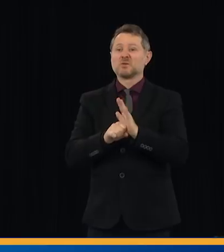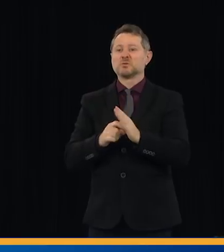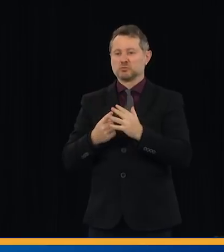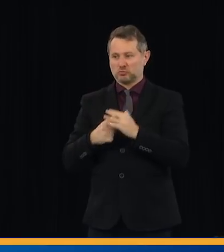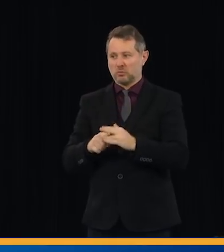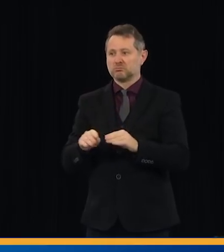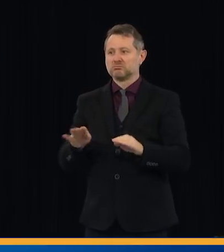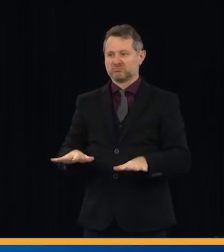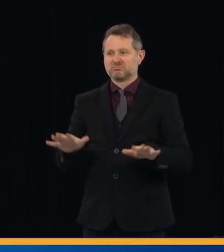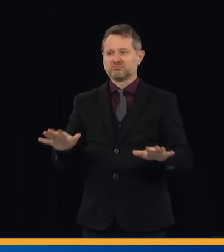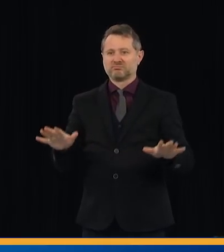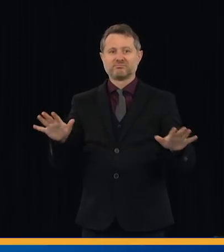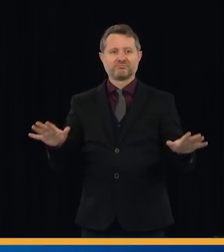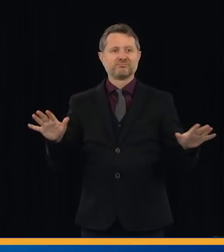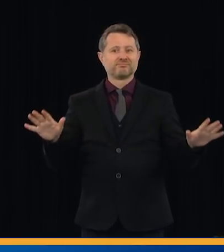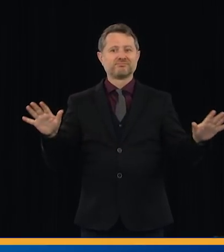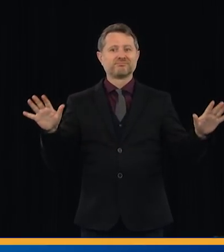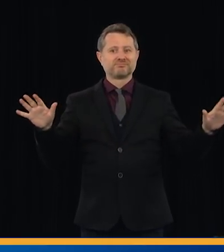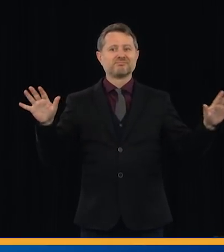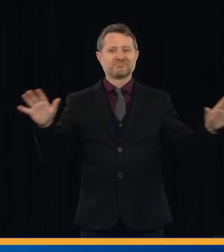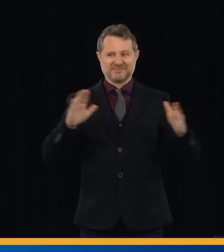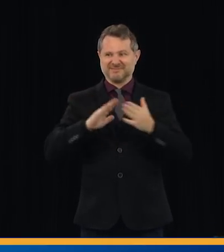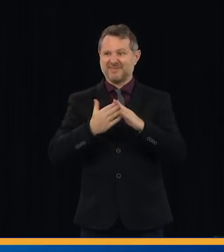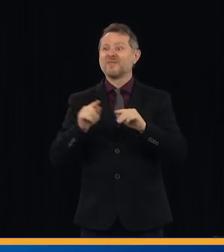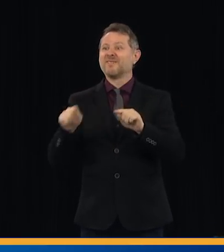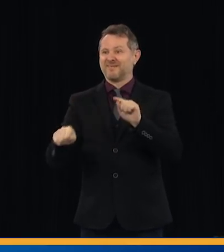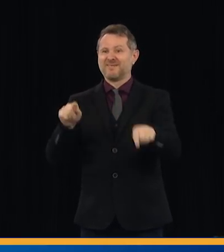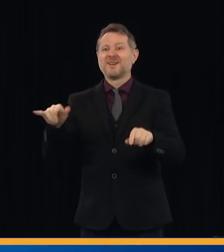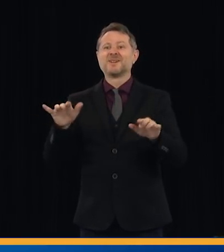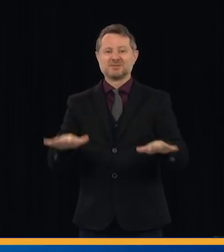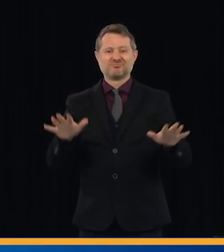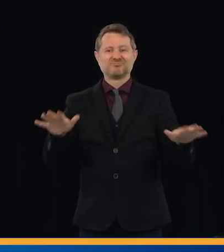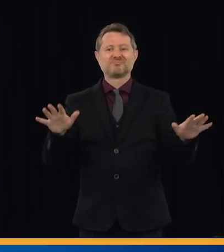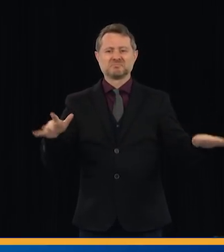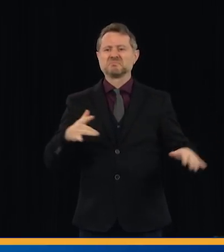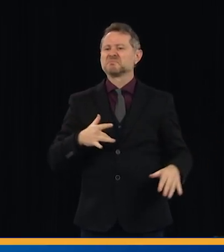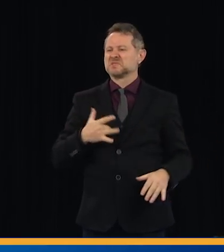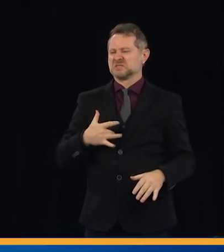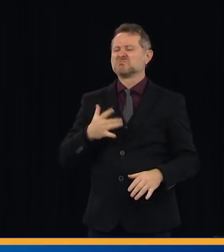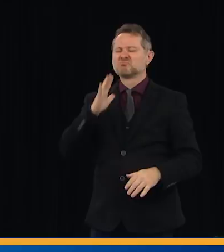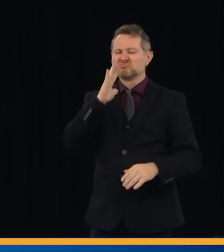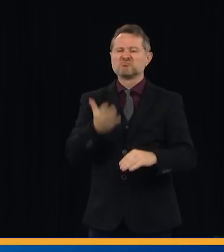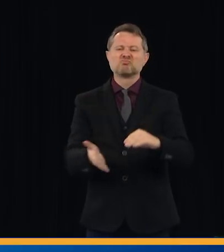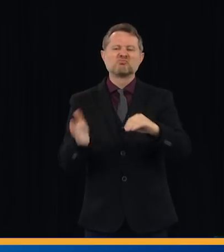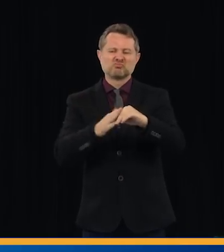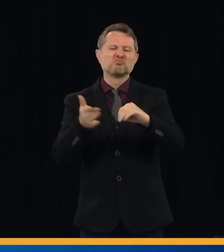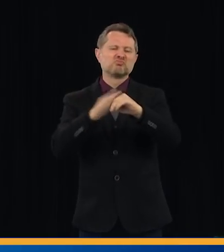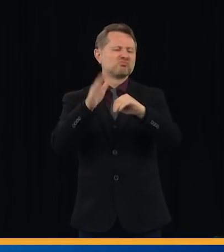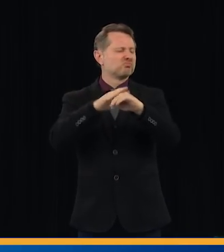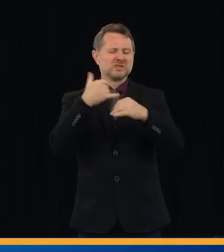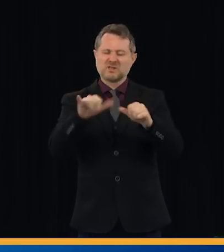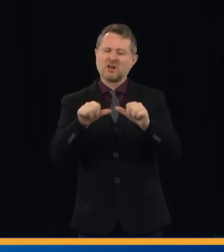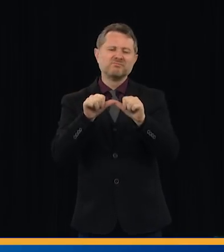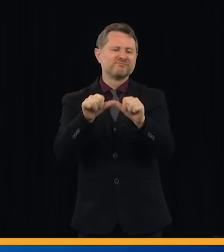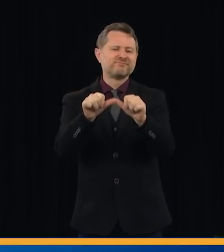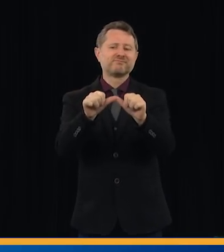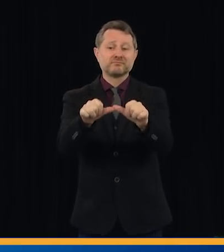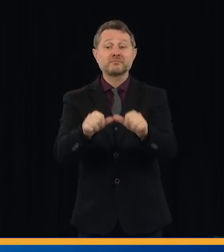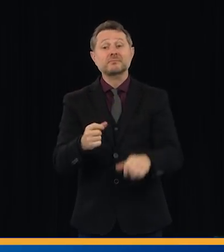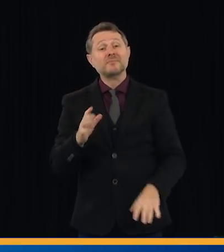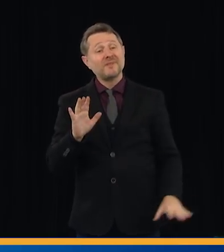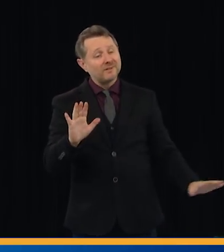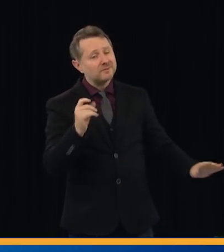cities are finding it. I believe you're going to see more and more of that. But again, in comparison, you